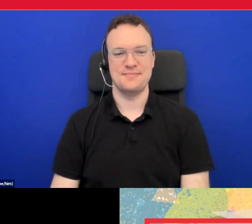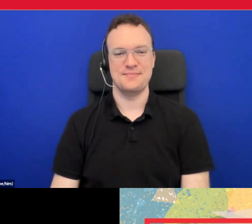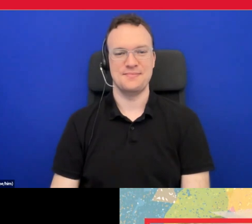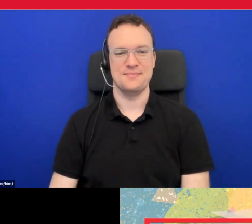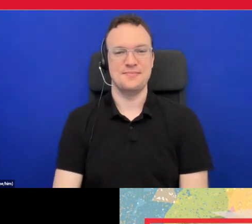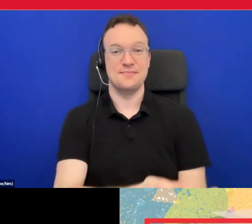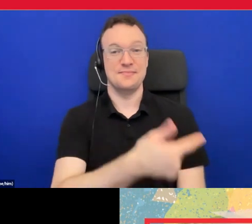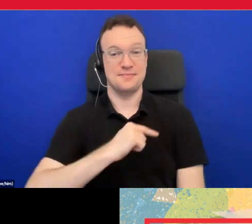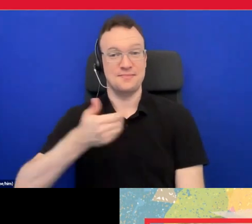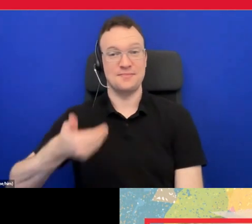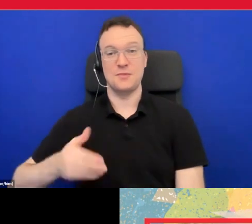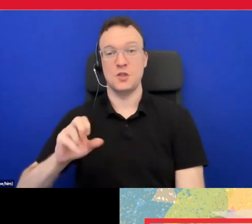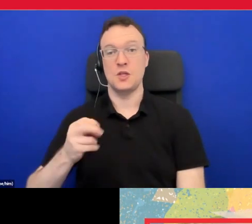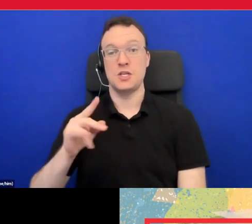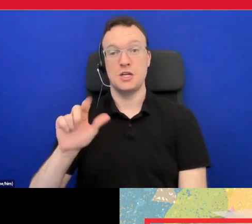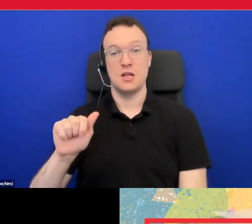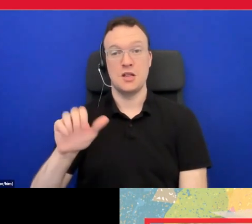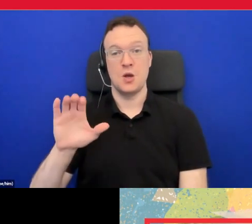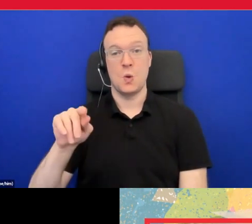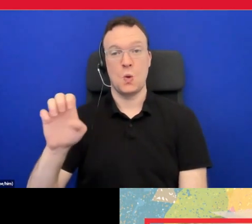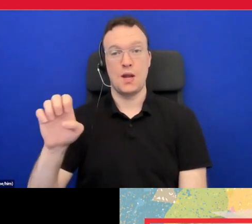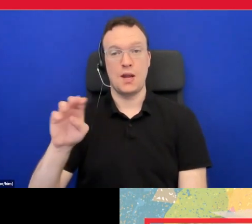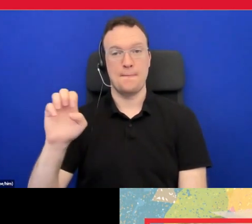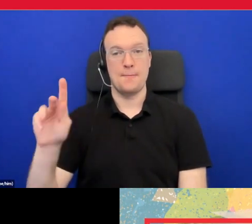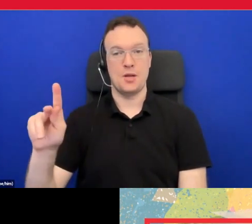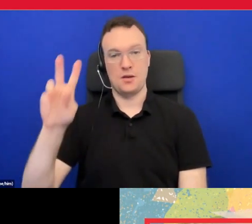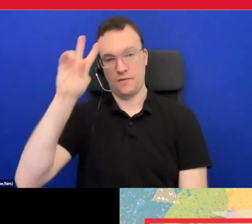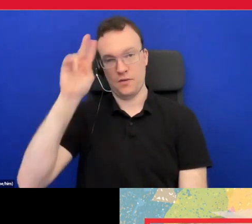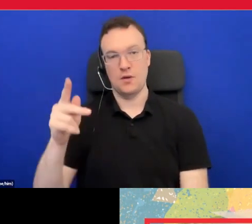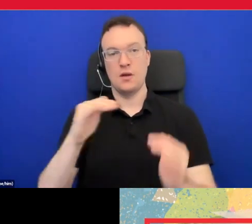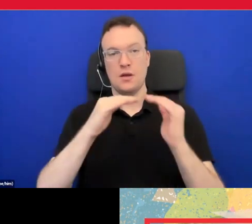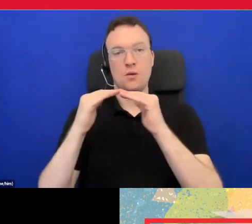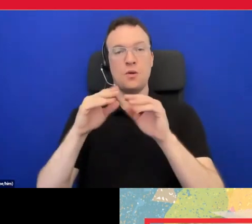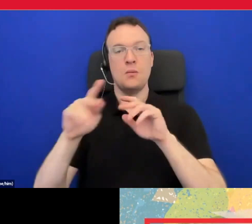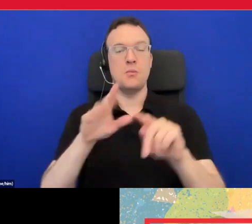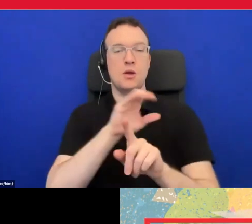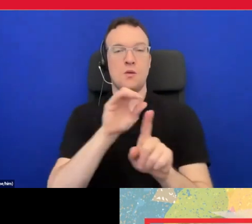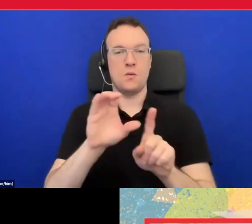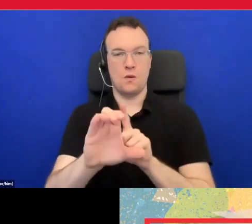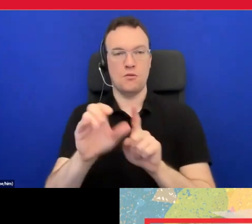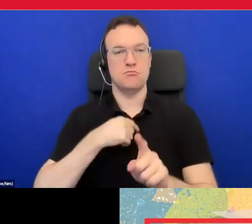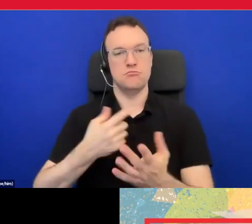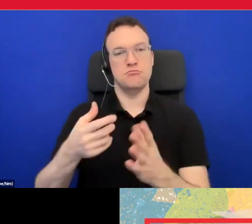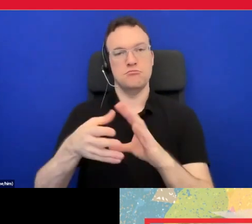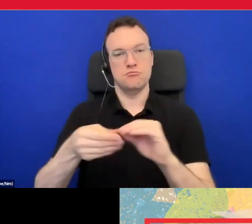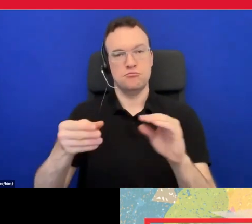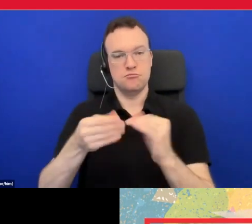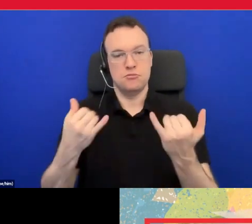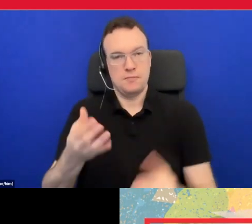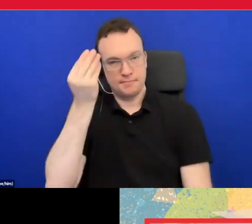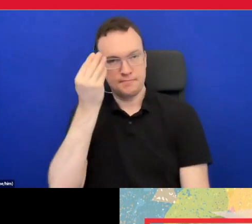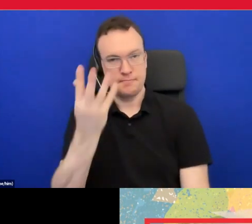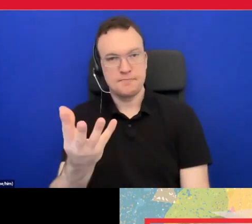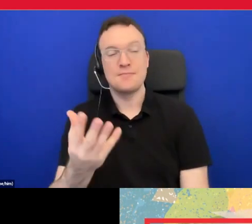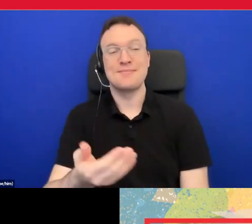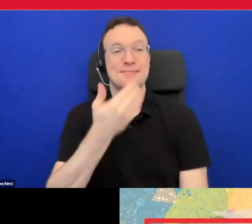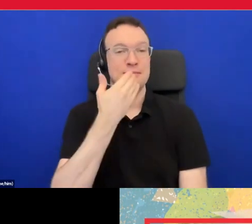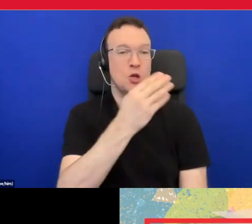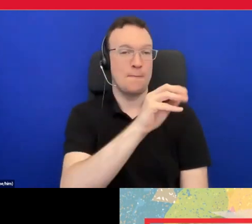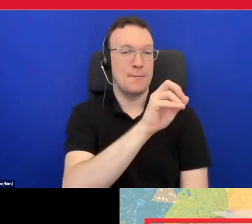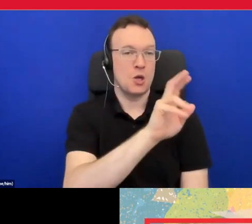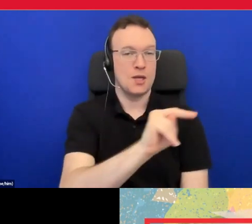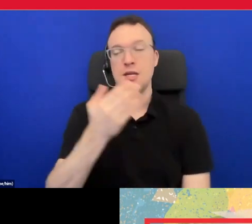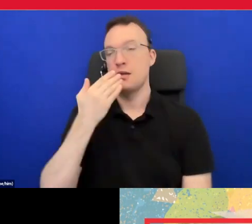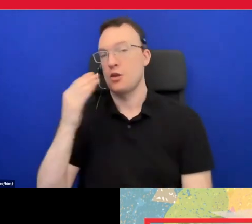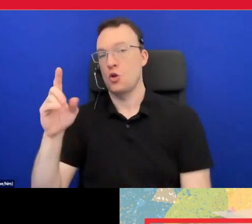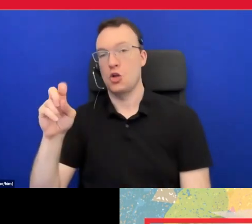This is Sheila Cote-Meek, Vice President, Equity, People, and Culture speaking. Thank you, Marianne, and thank you,